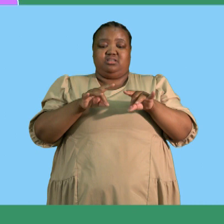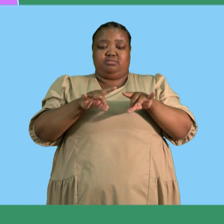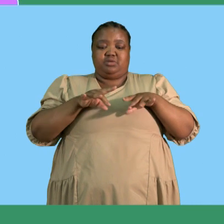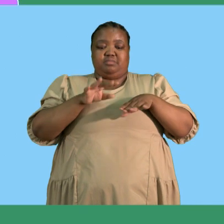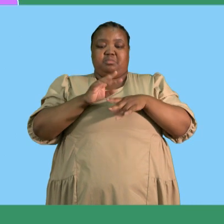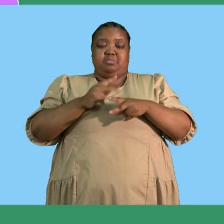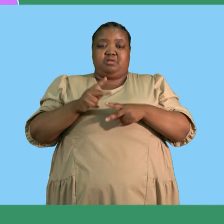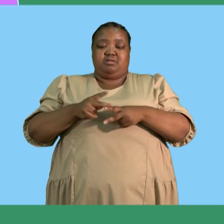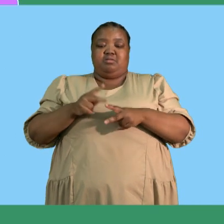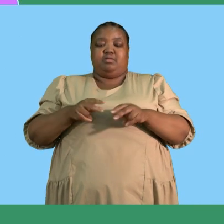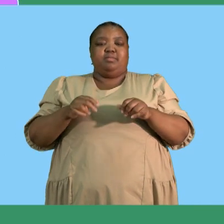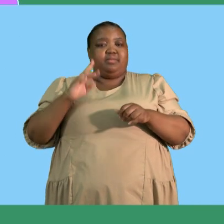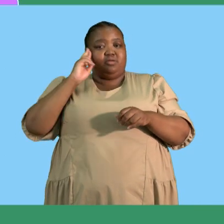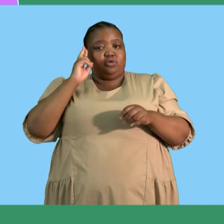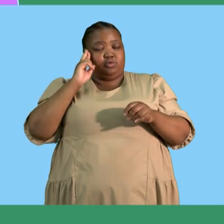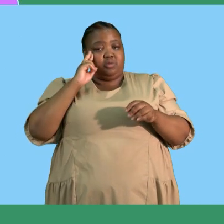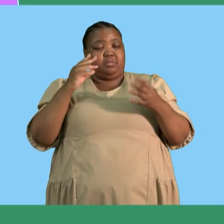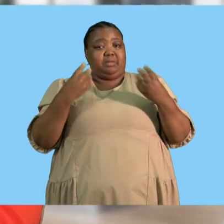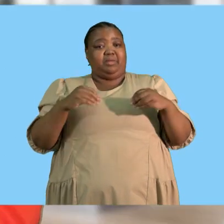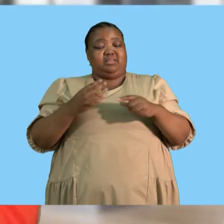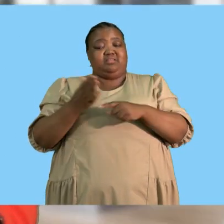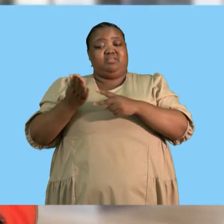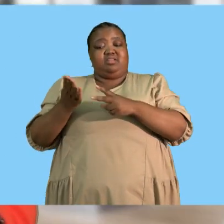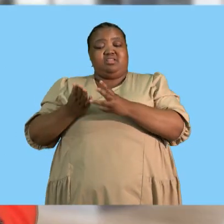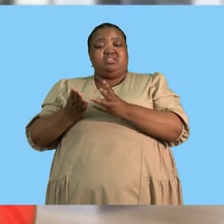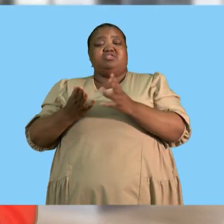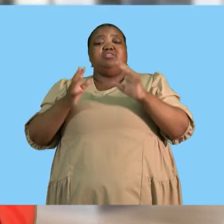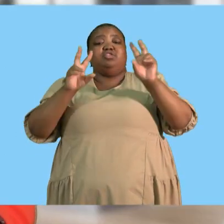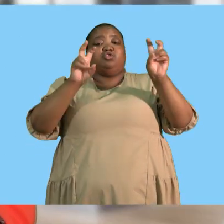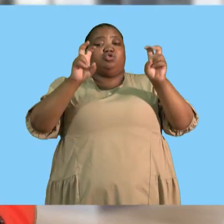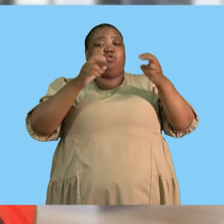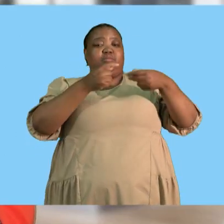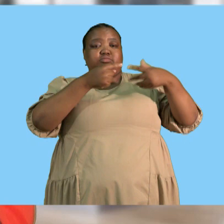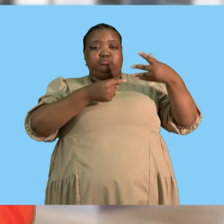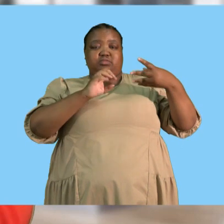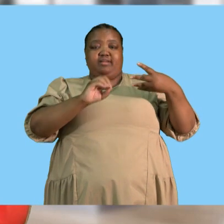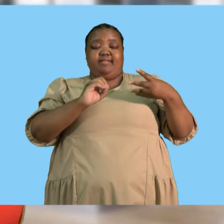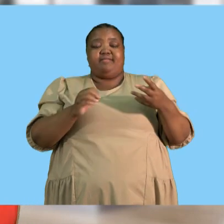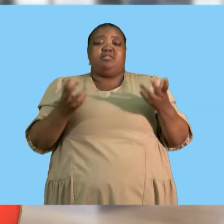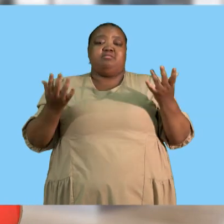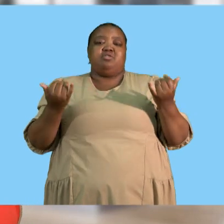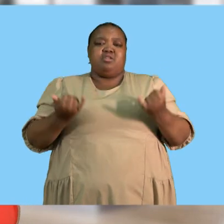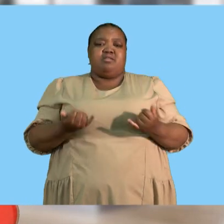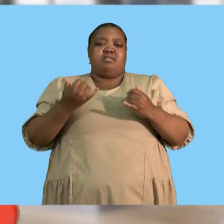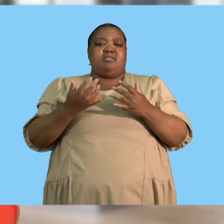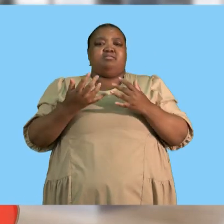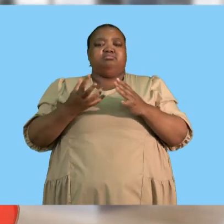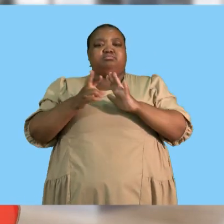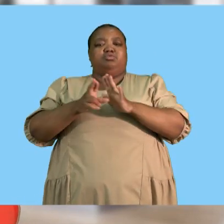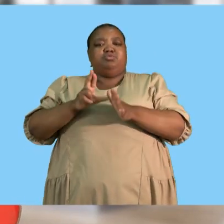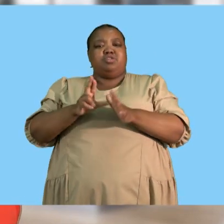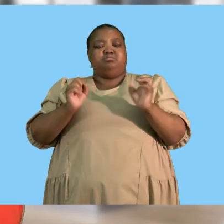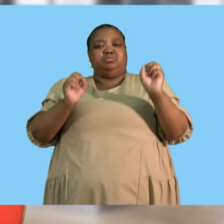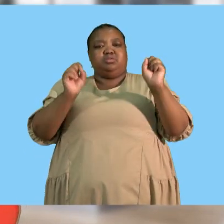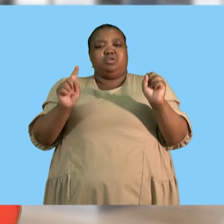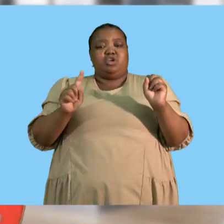ventures comprises of these topics. Now let's quickly recap the common errors made in